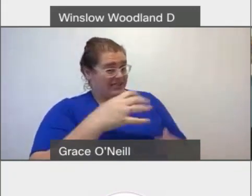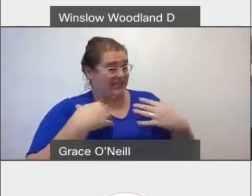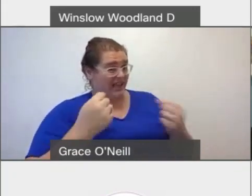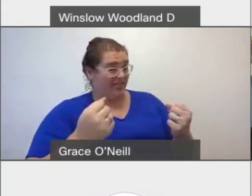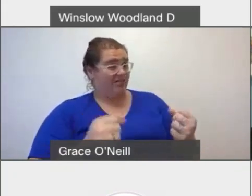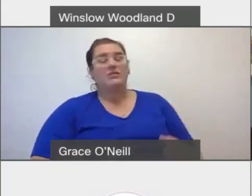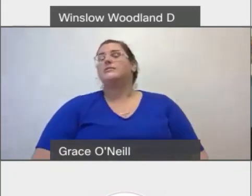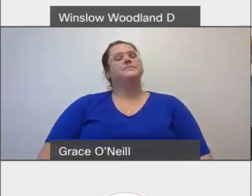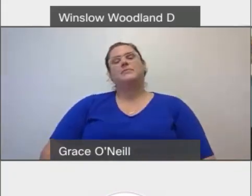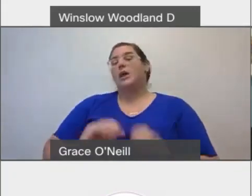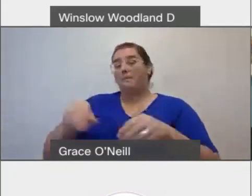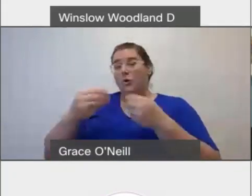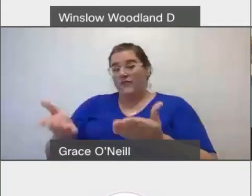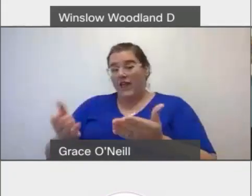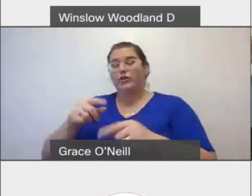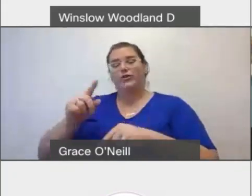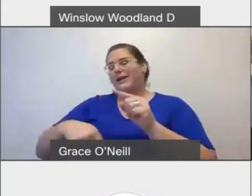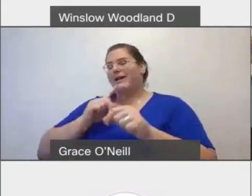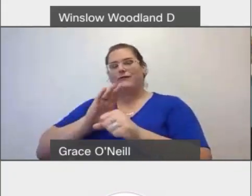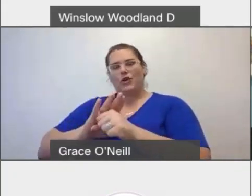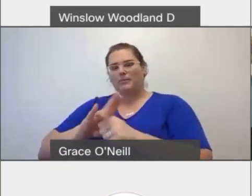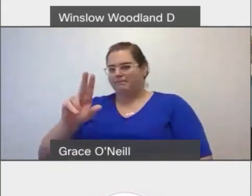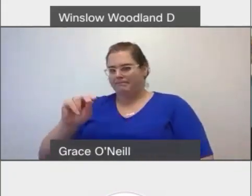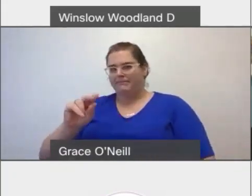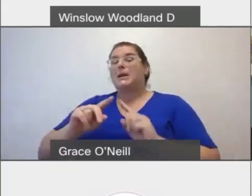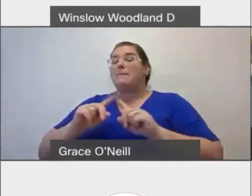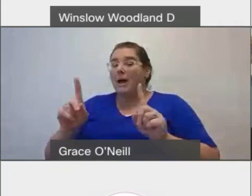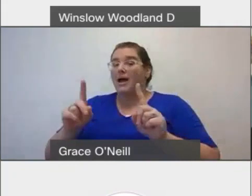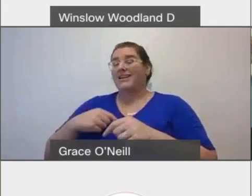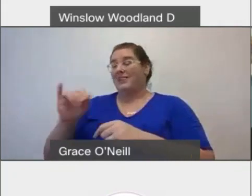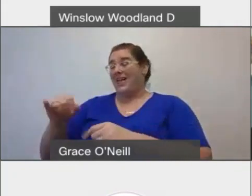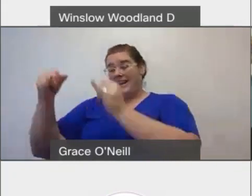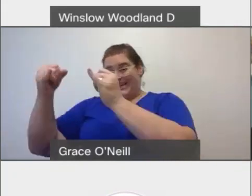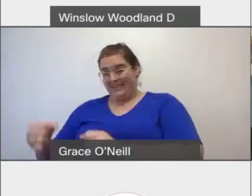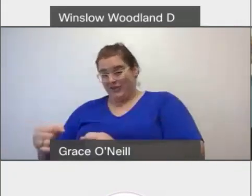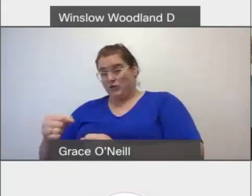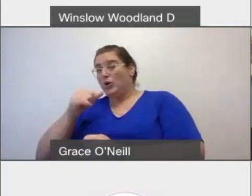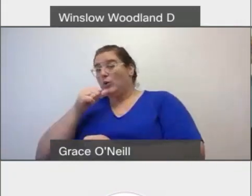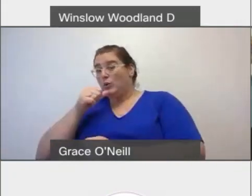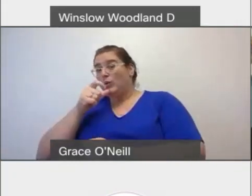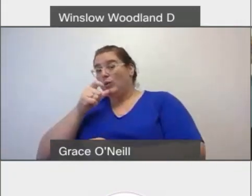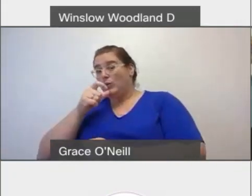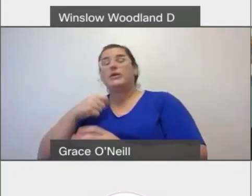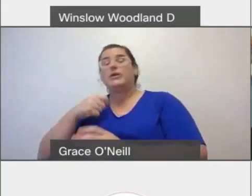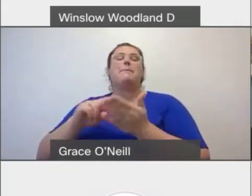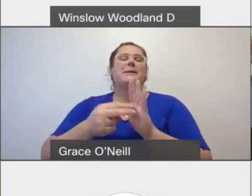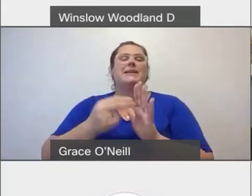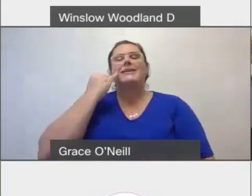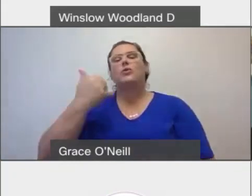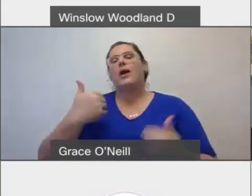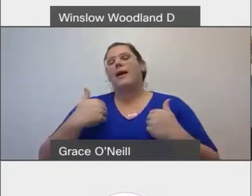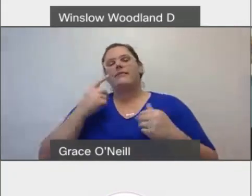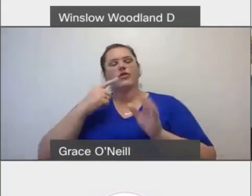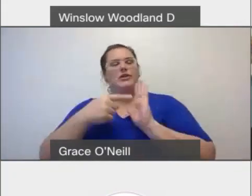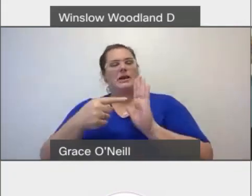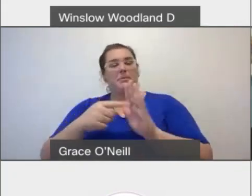No. However, there is an individual. So for any licensed staff you have, the person's going to